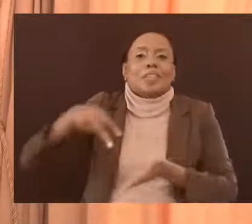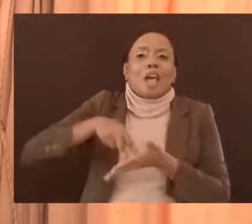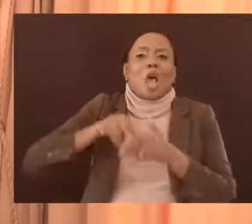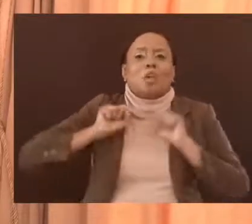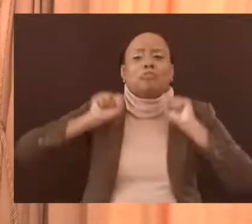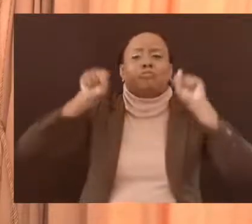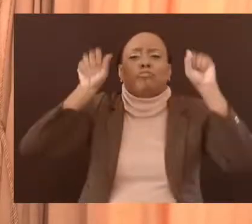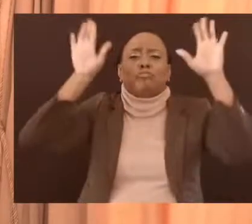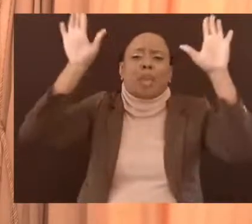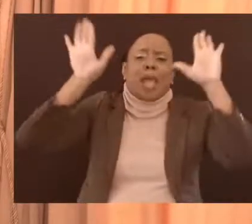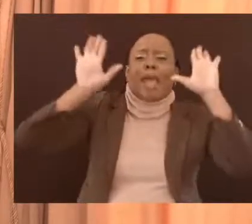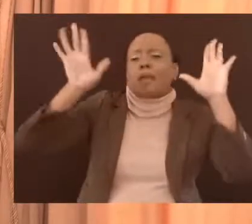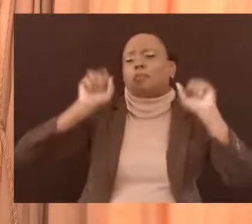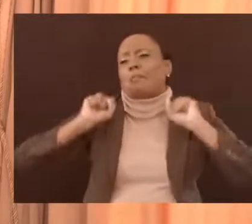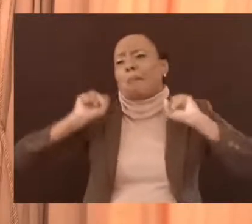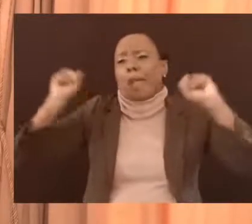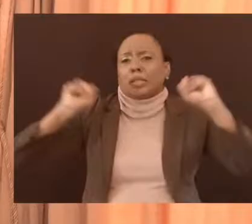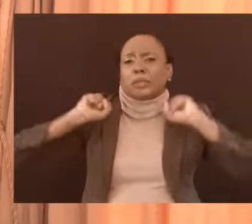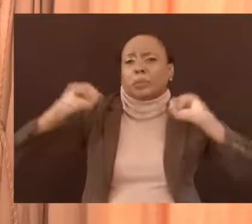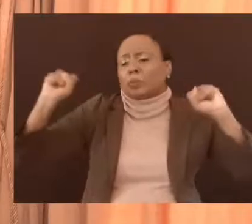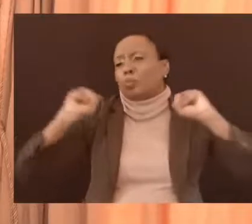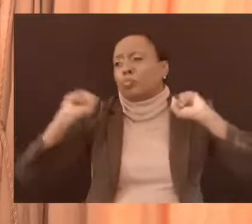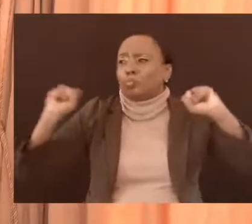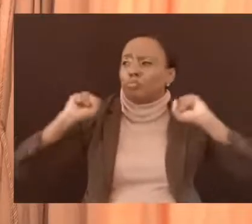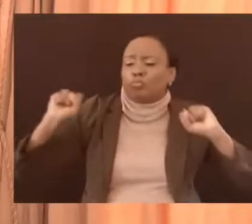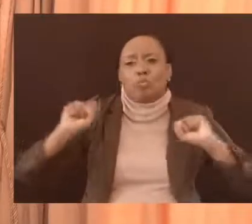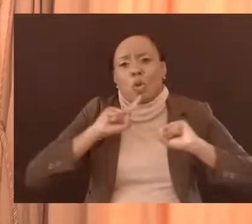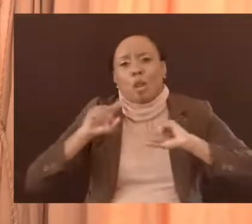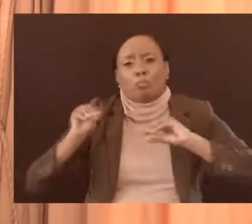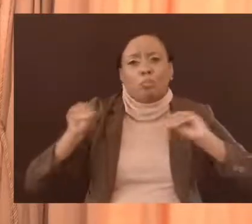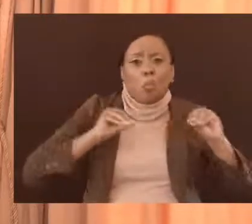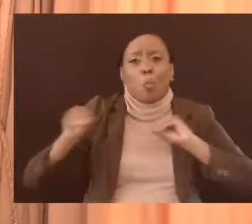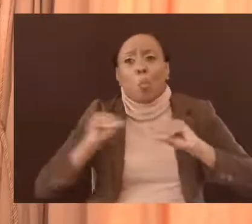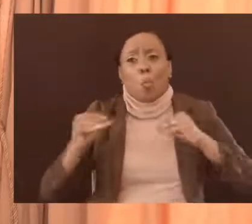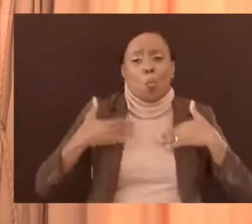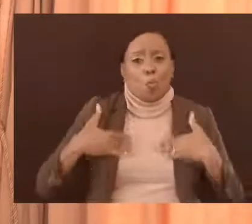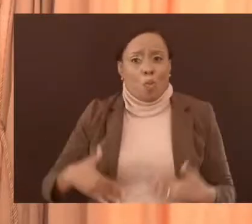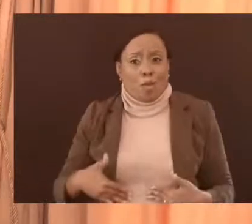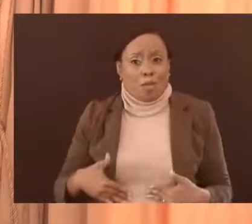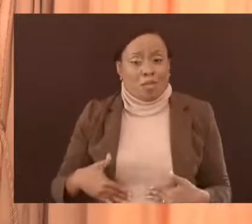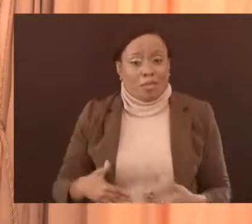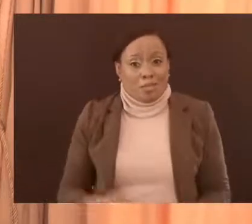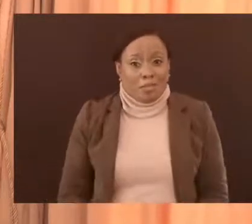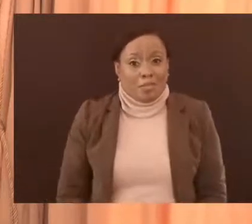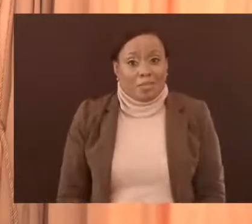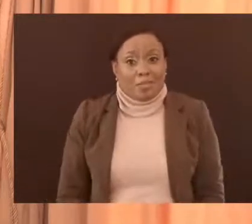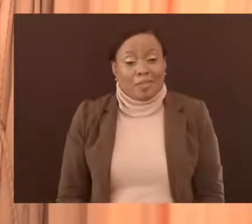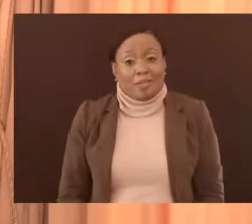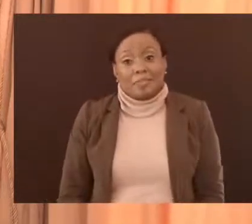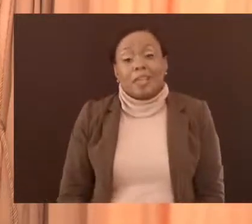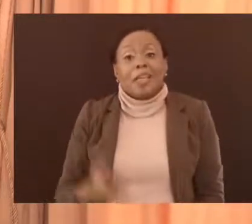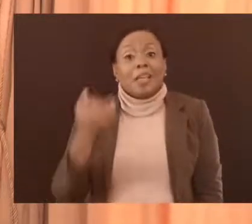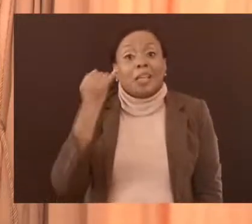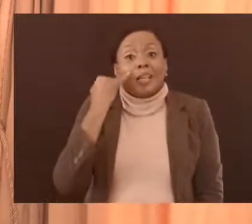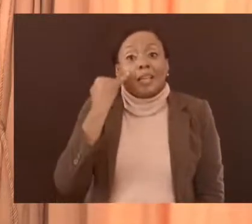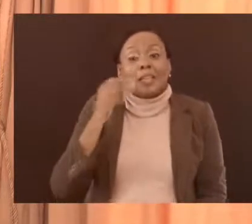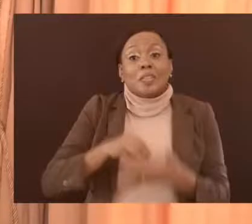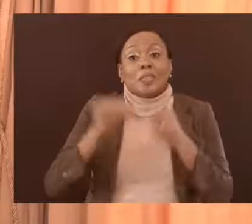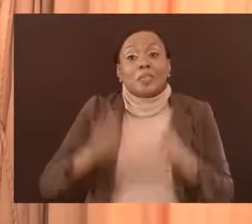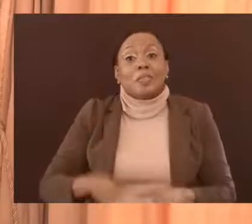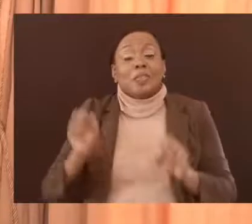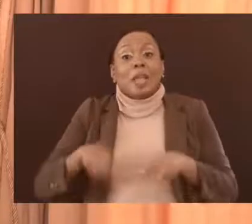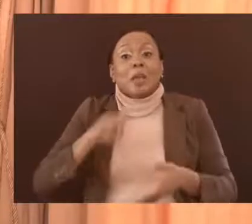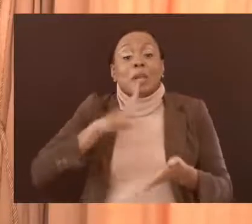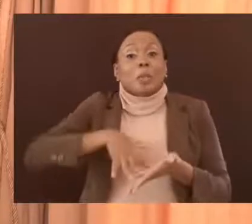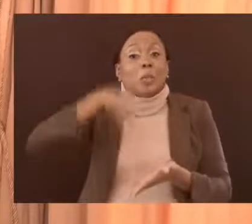just get the body moving. I always say that if we have students who can learn